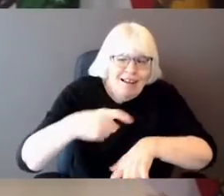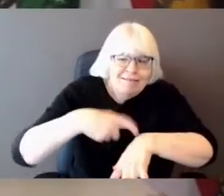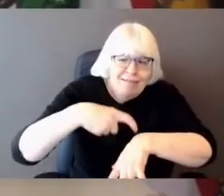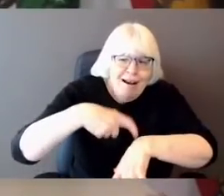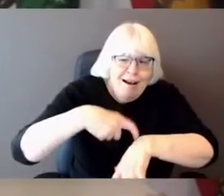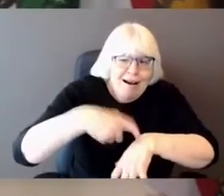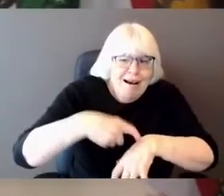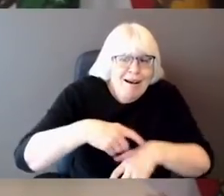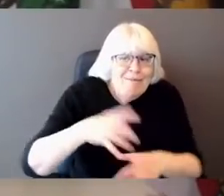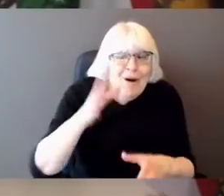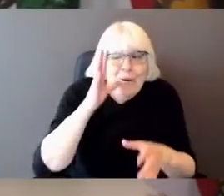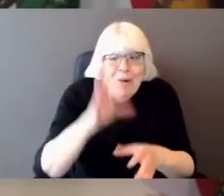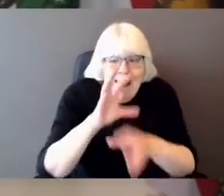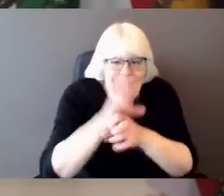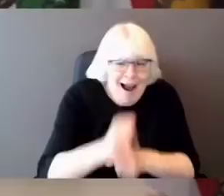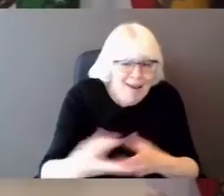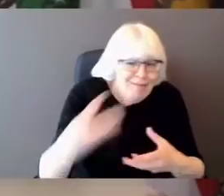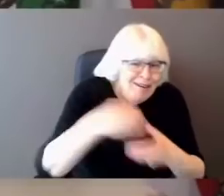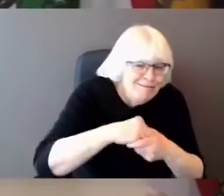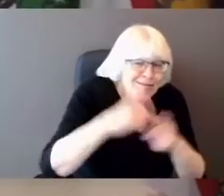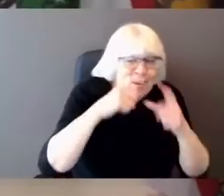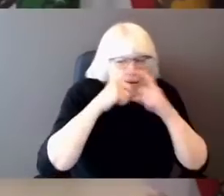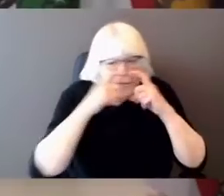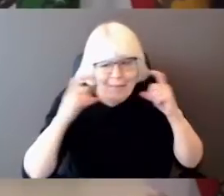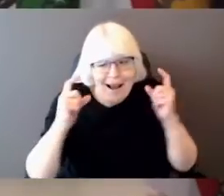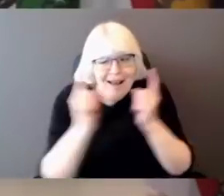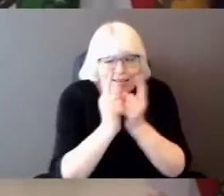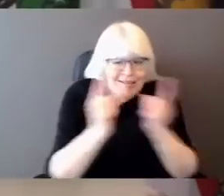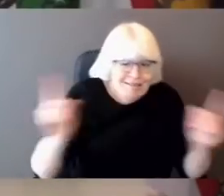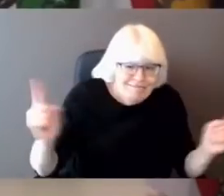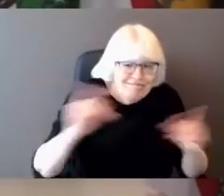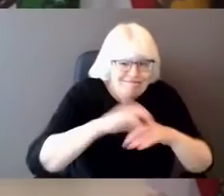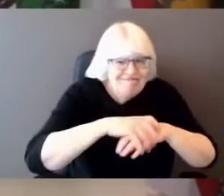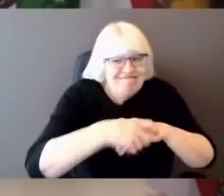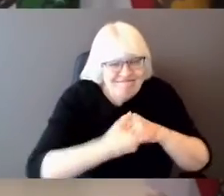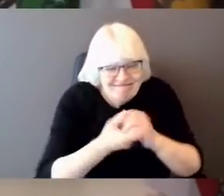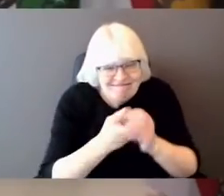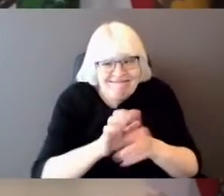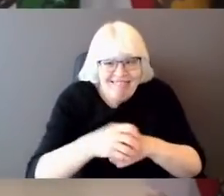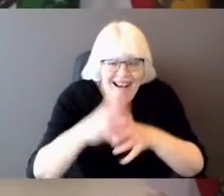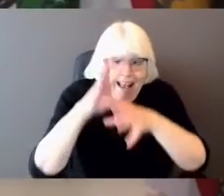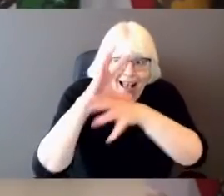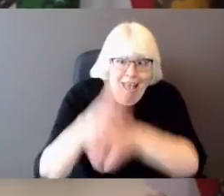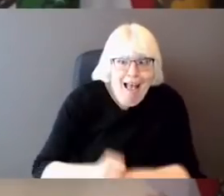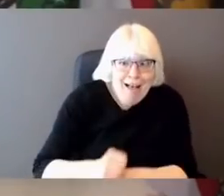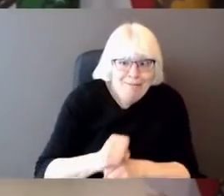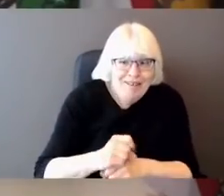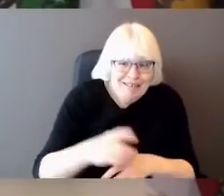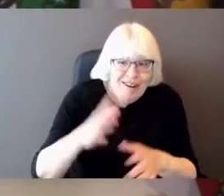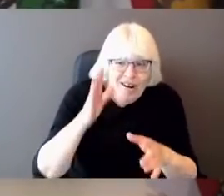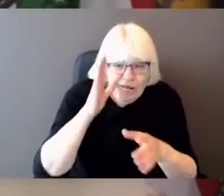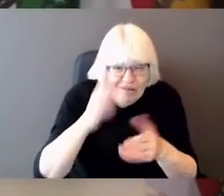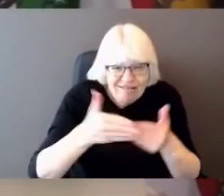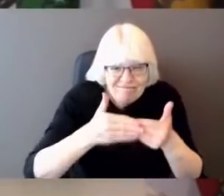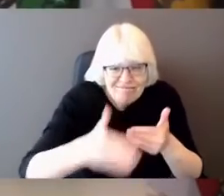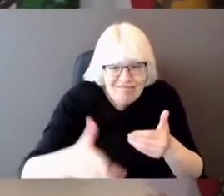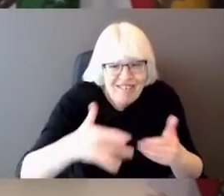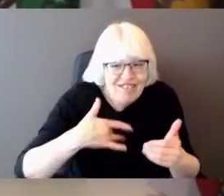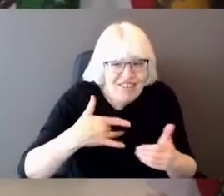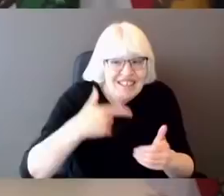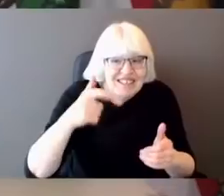being. And I mean, I've heard it said, and I think Dr. Jane talked about this on CBC, that it's a lot like flying